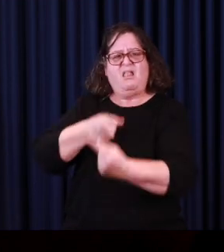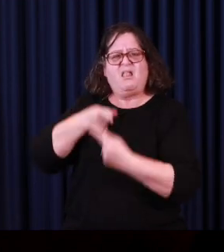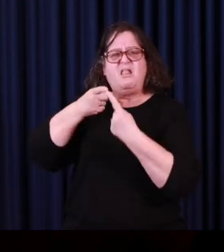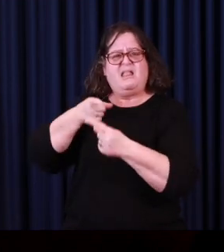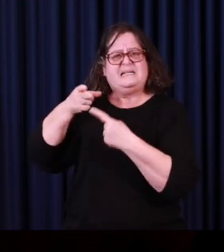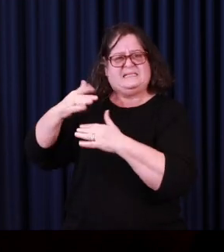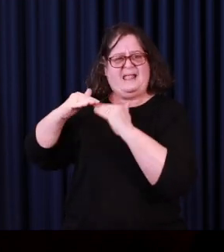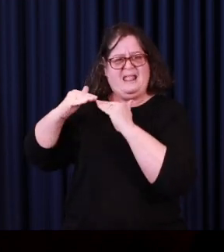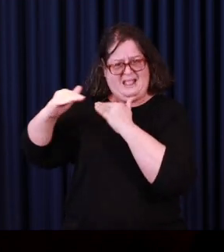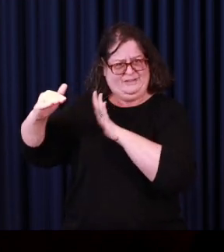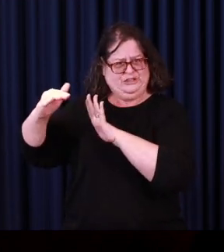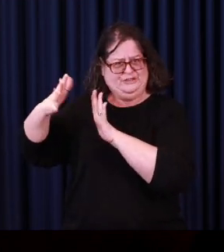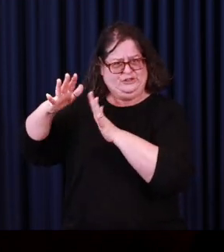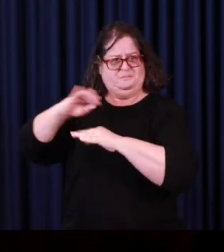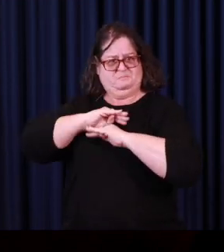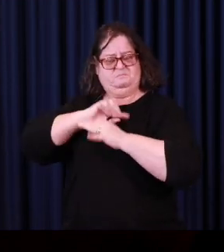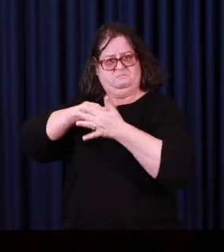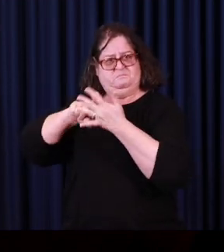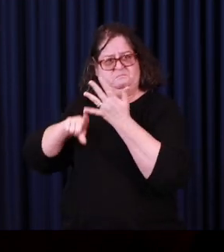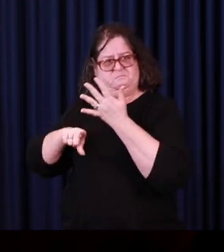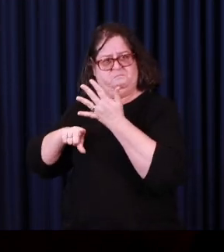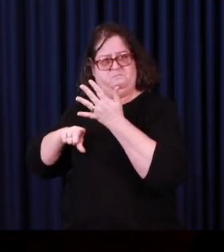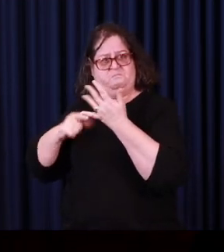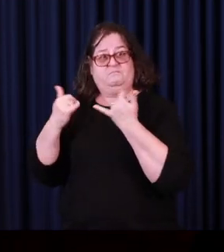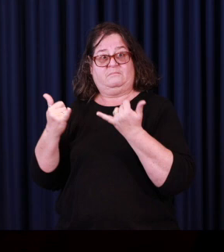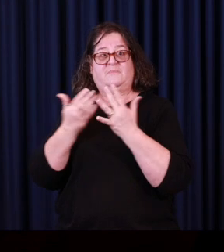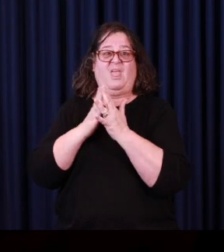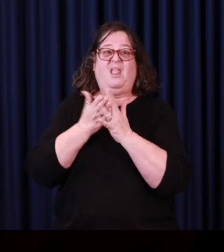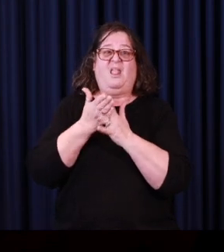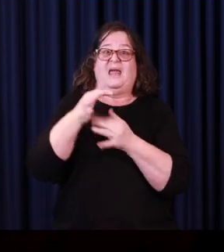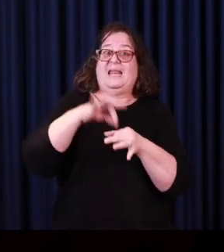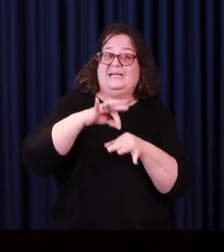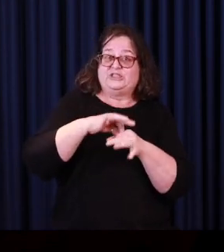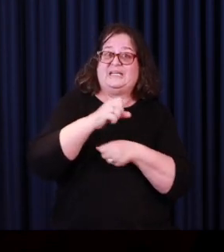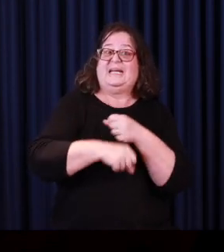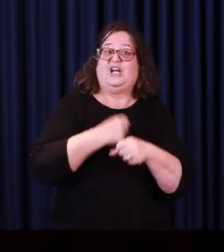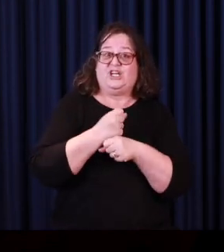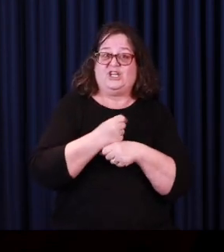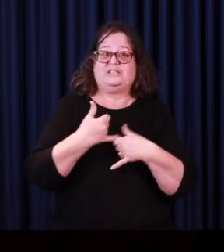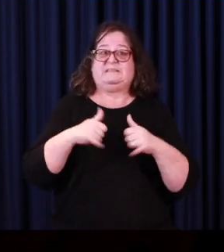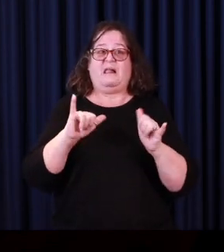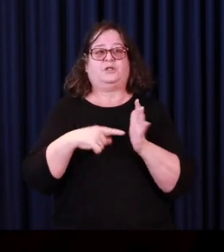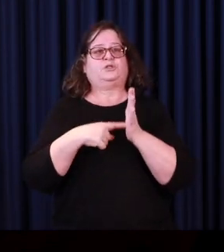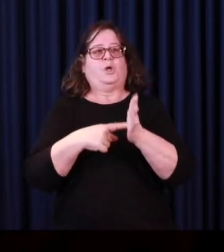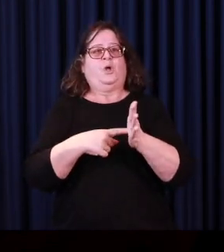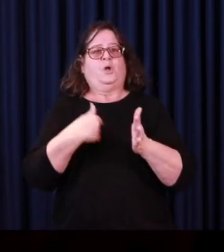every test. And even in an election year, we showed the best of our state's bipartisan